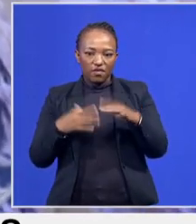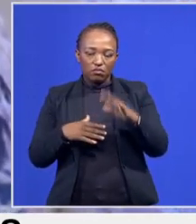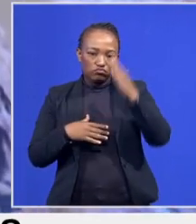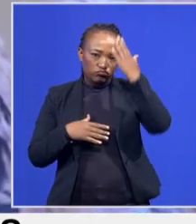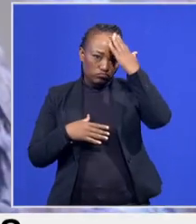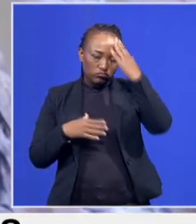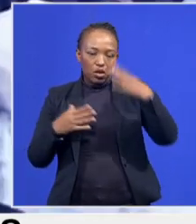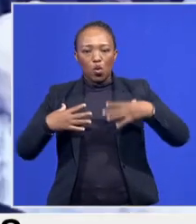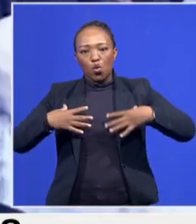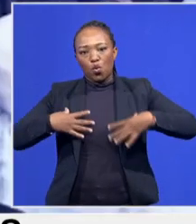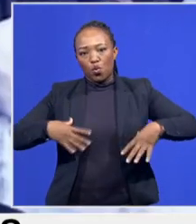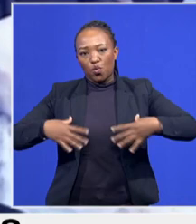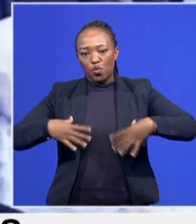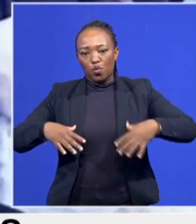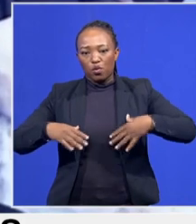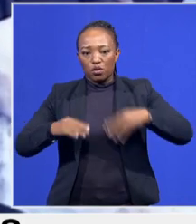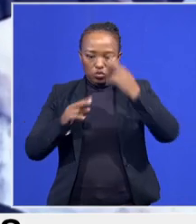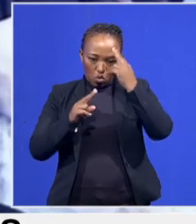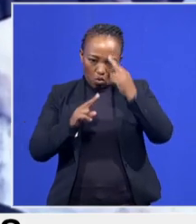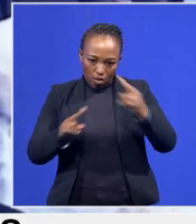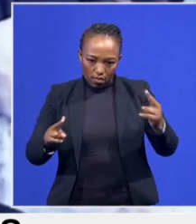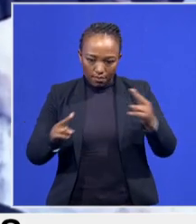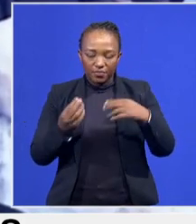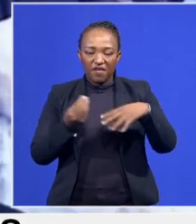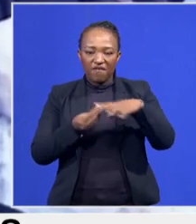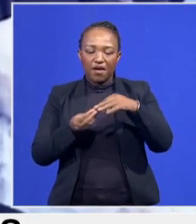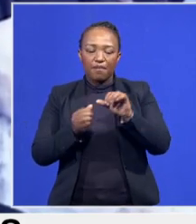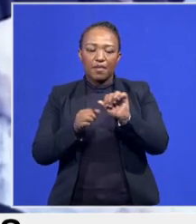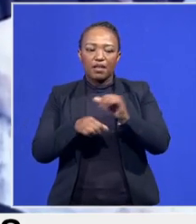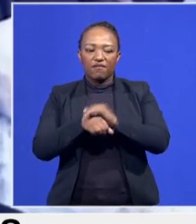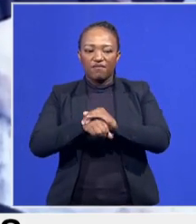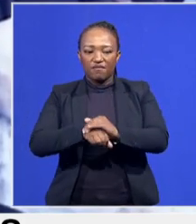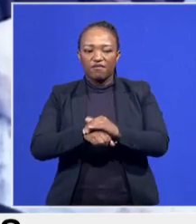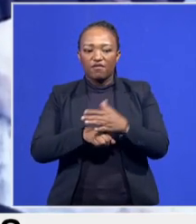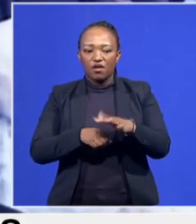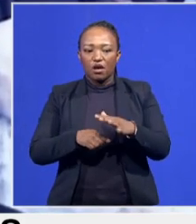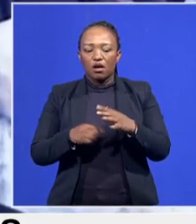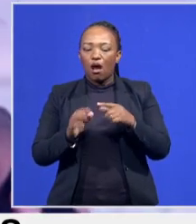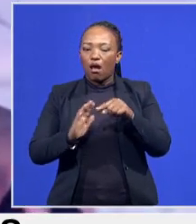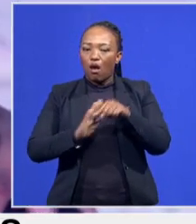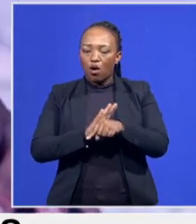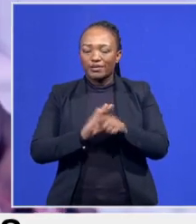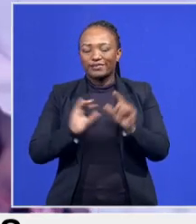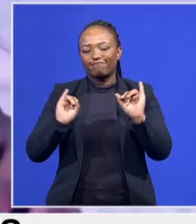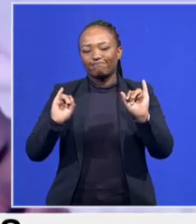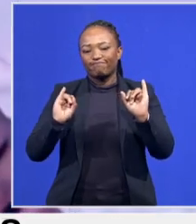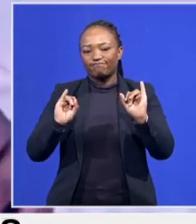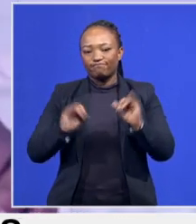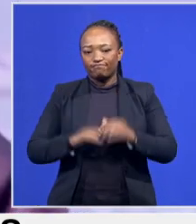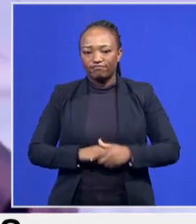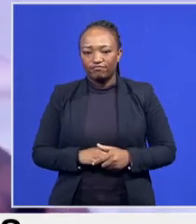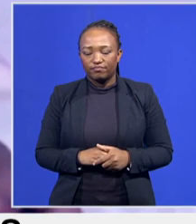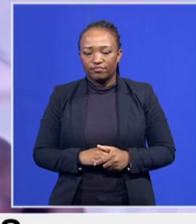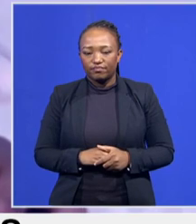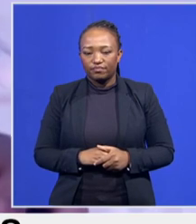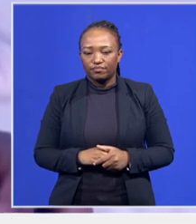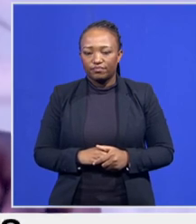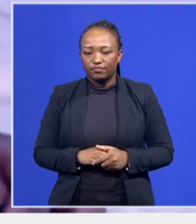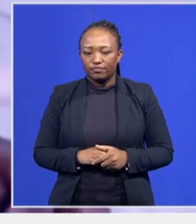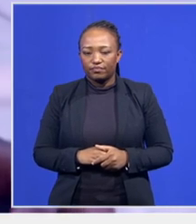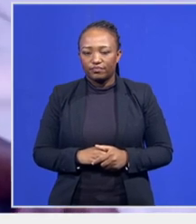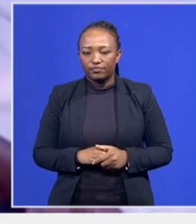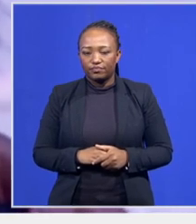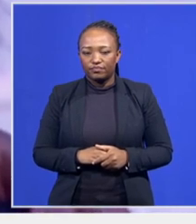in his honor. For his family and friends, his loss is immense. I'll never forget how, when I got Kohai